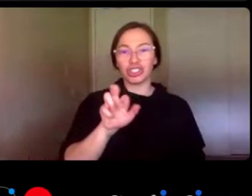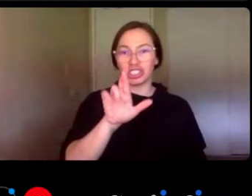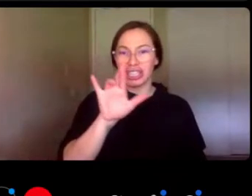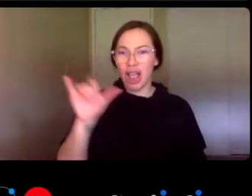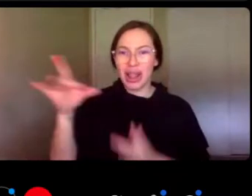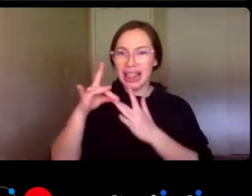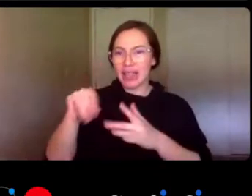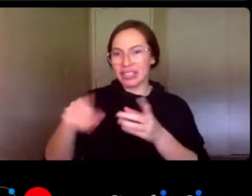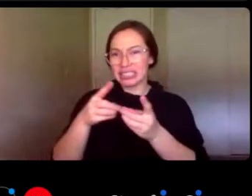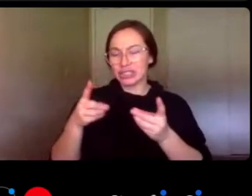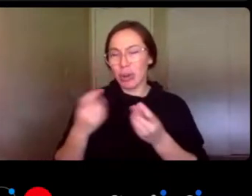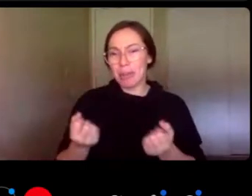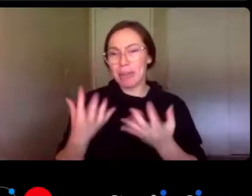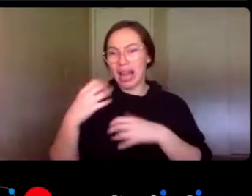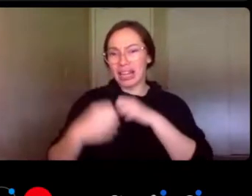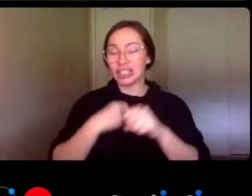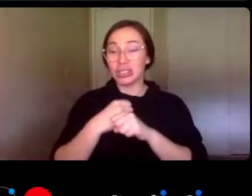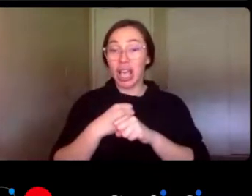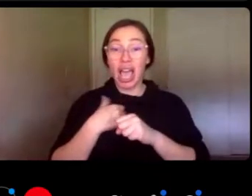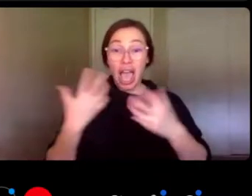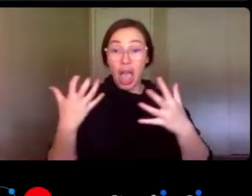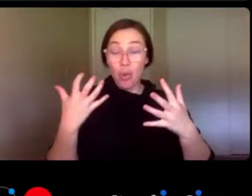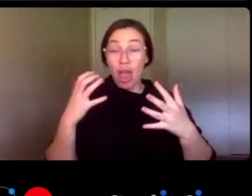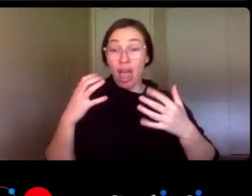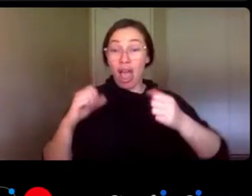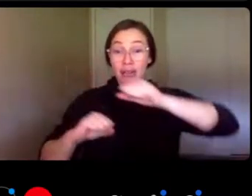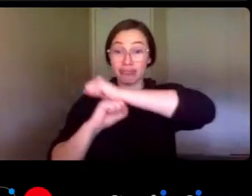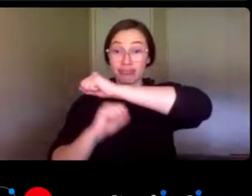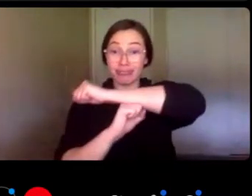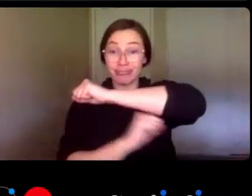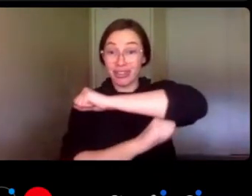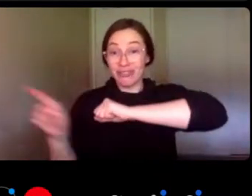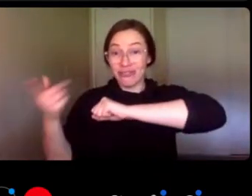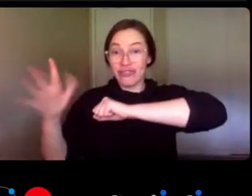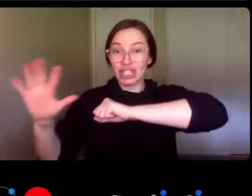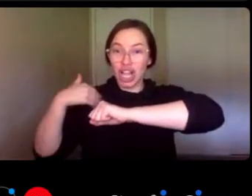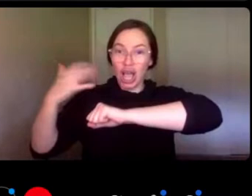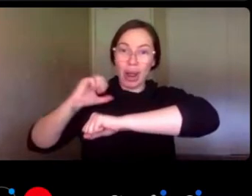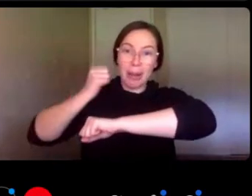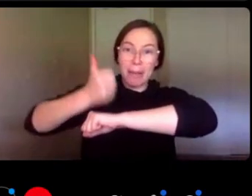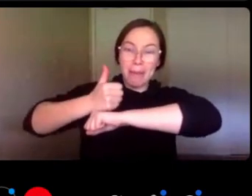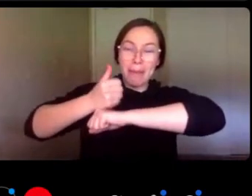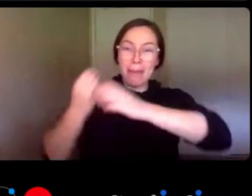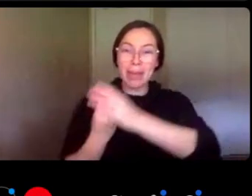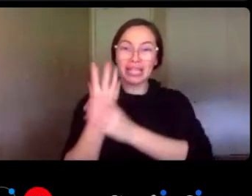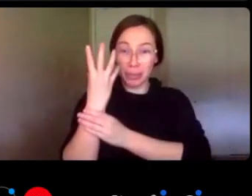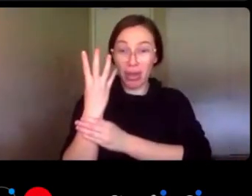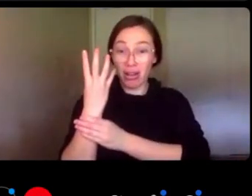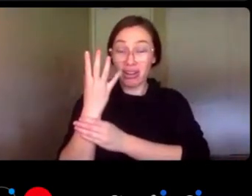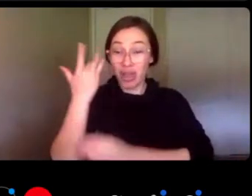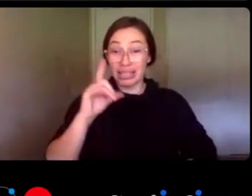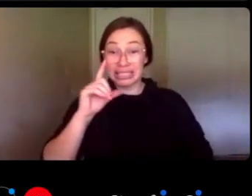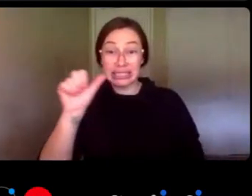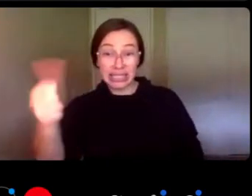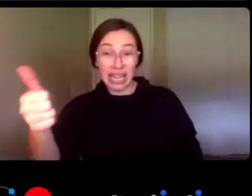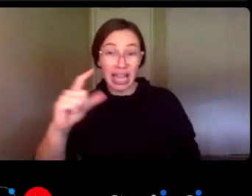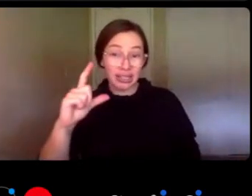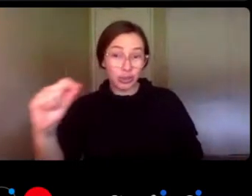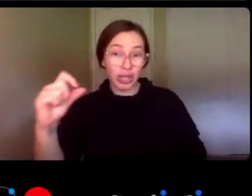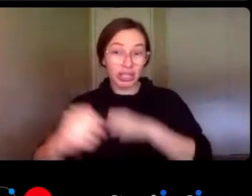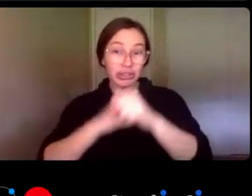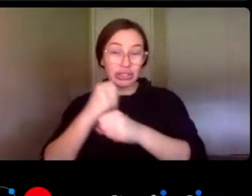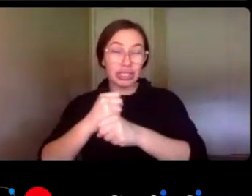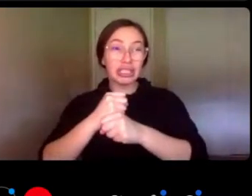years. For me, is to build upon what they've already they have here, so that in 10, 20 years,